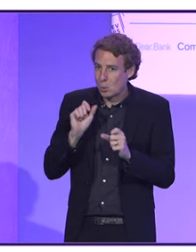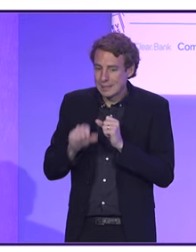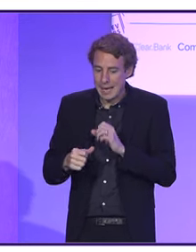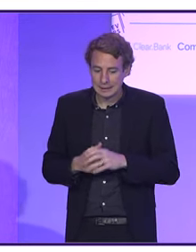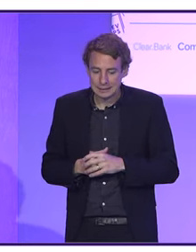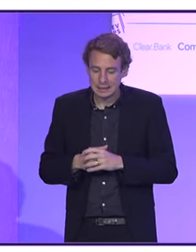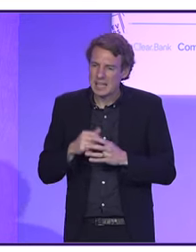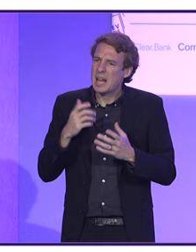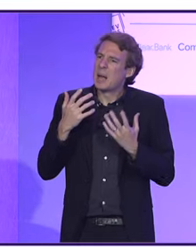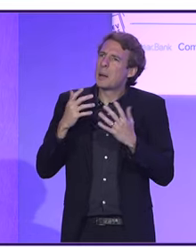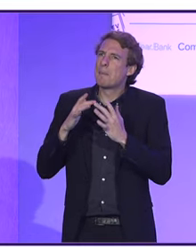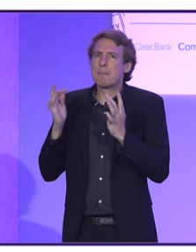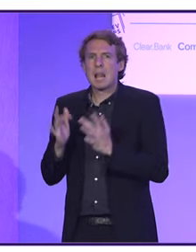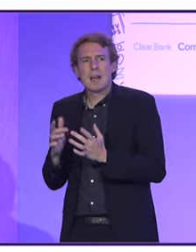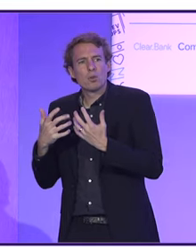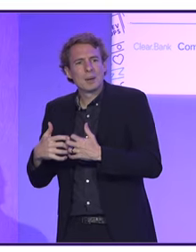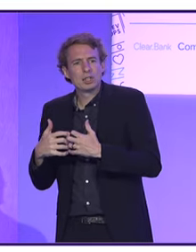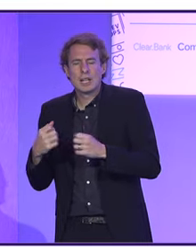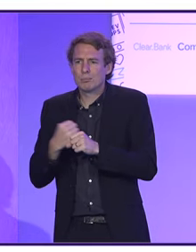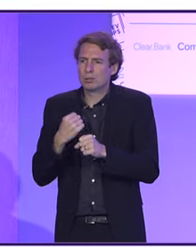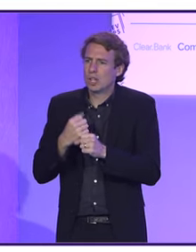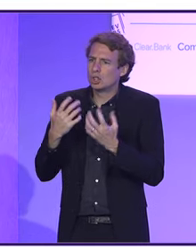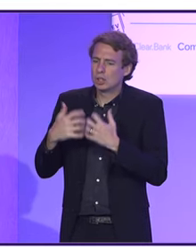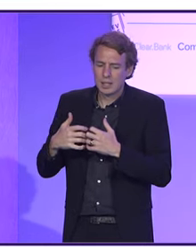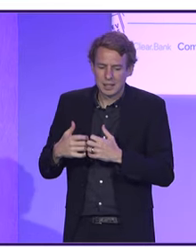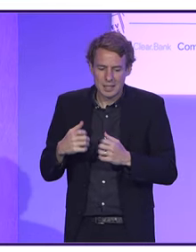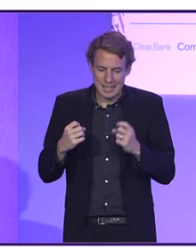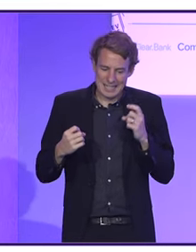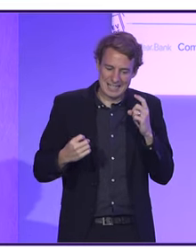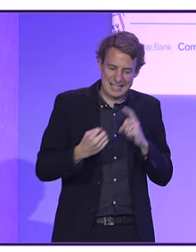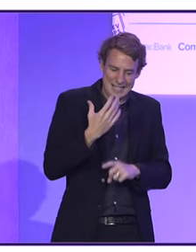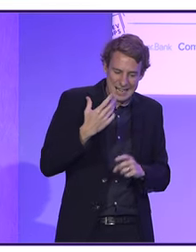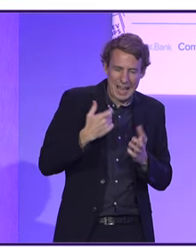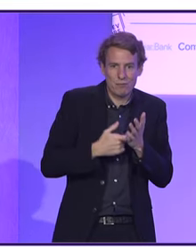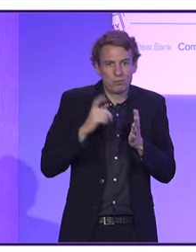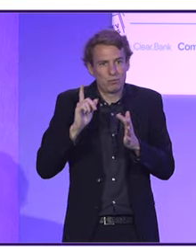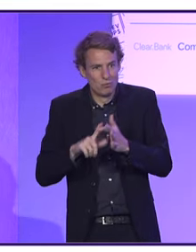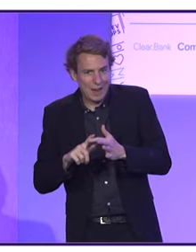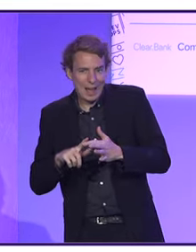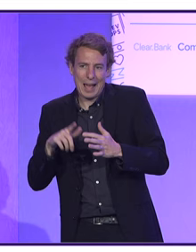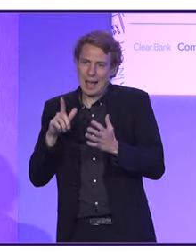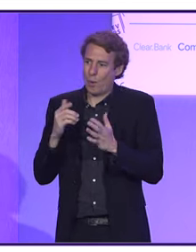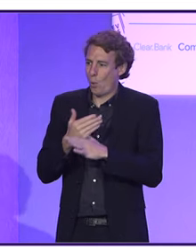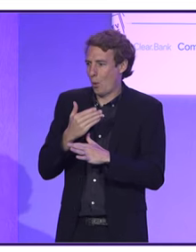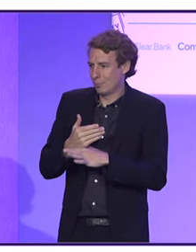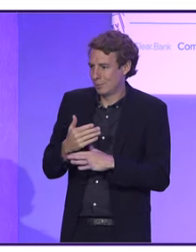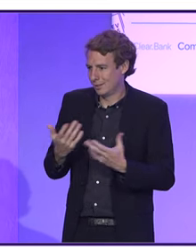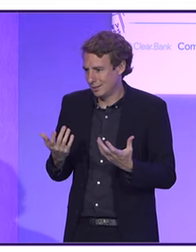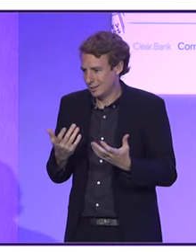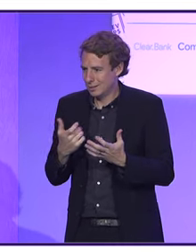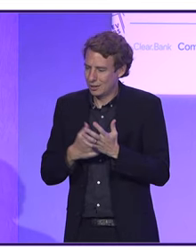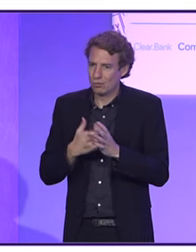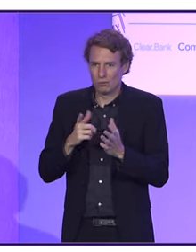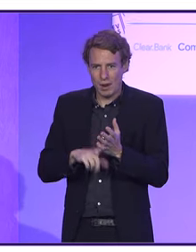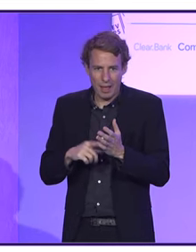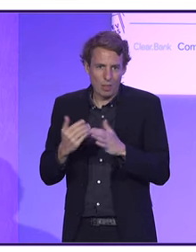Is it platform engineering? Is it production engineering? DevRel Ops is the latest one. Don't worry about your developers. Let's just include all the